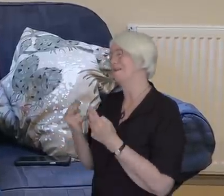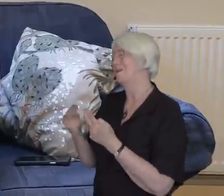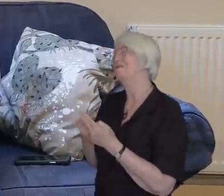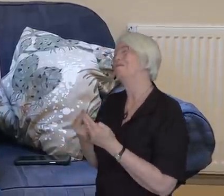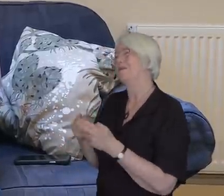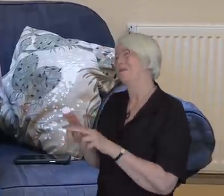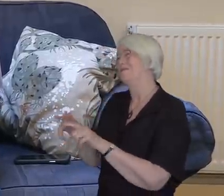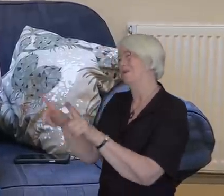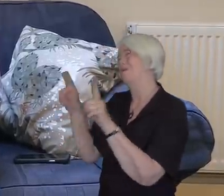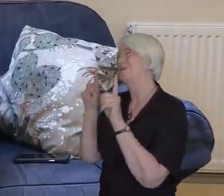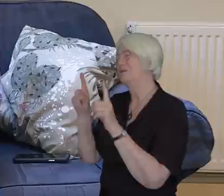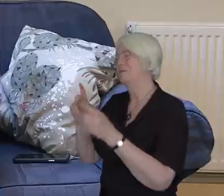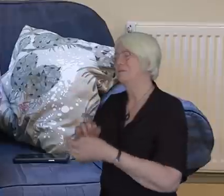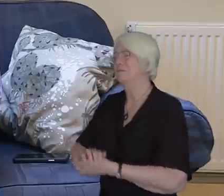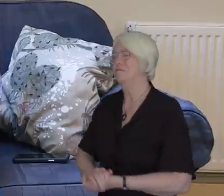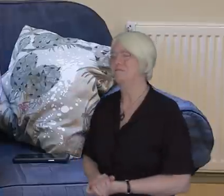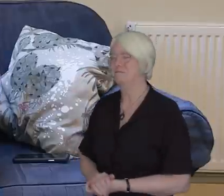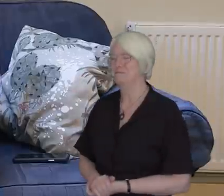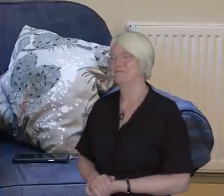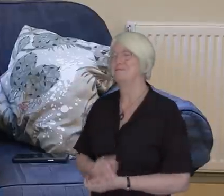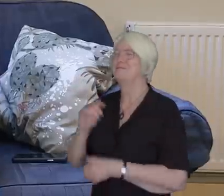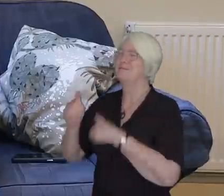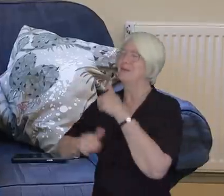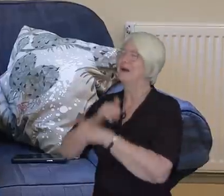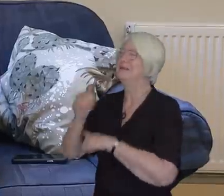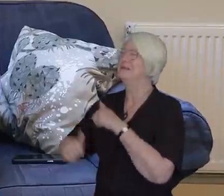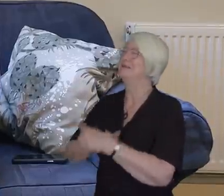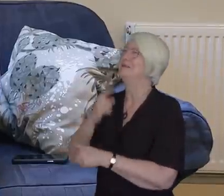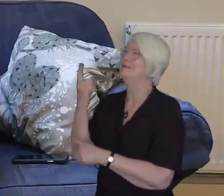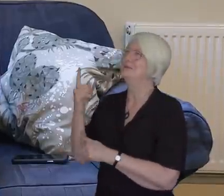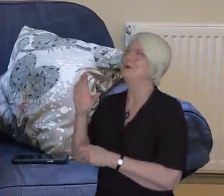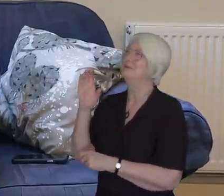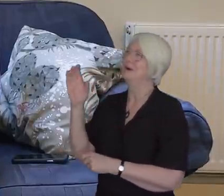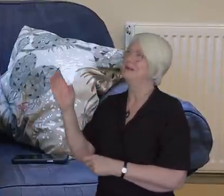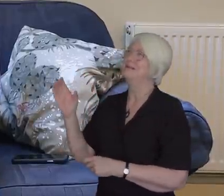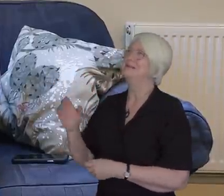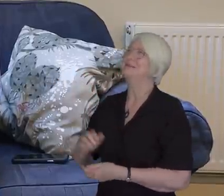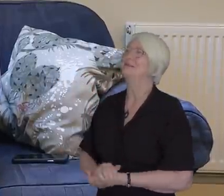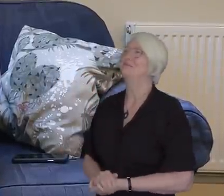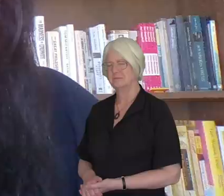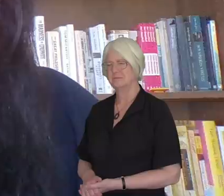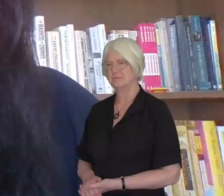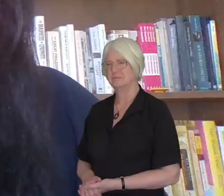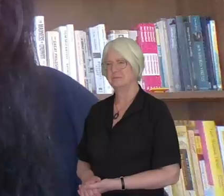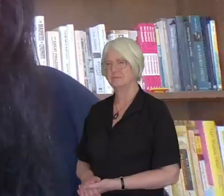This is the gospel of the Lord. Praise to you, O Christ.